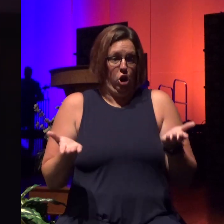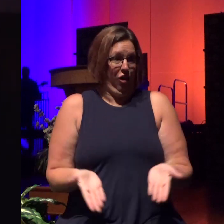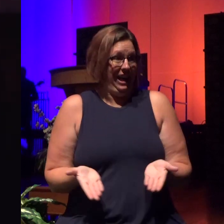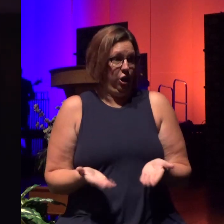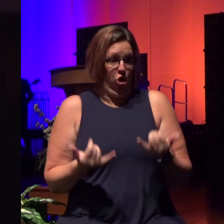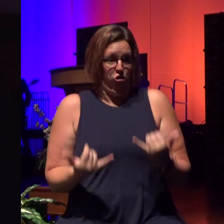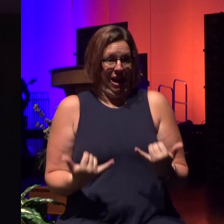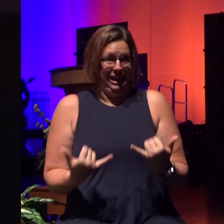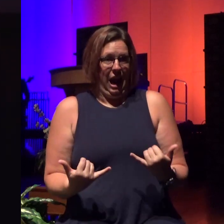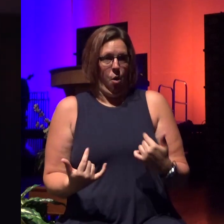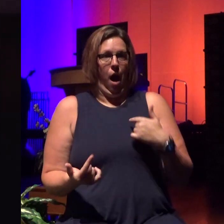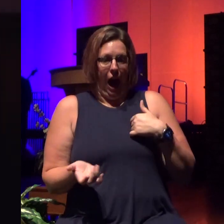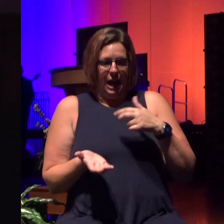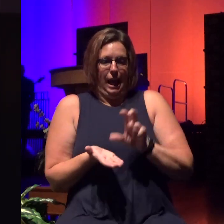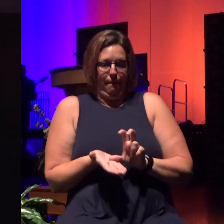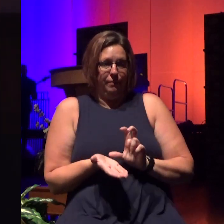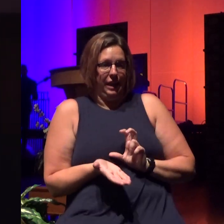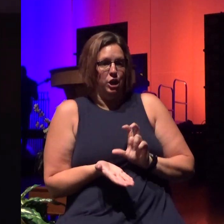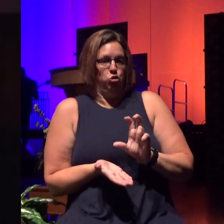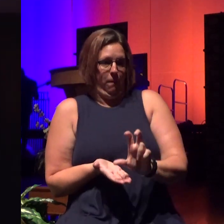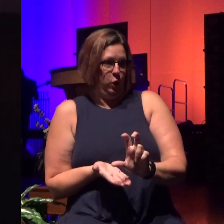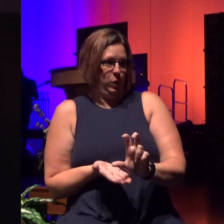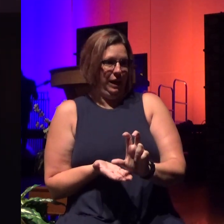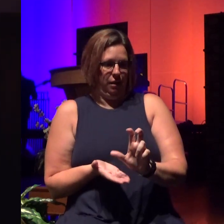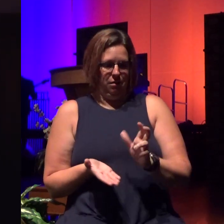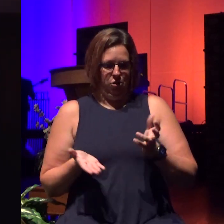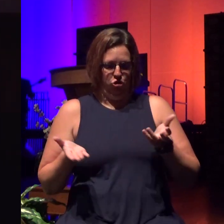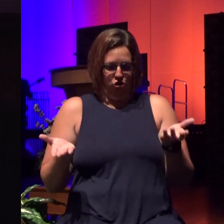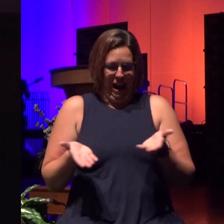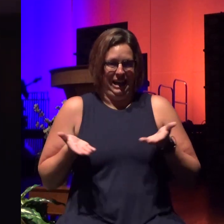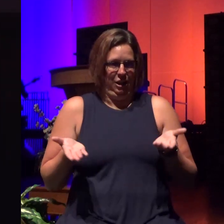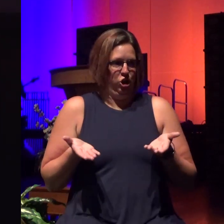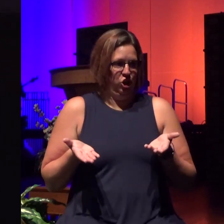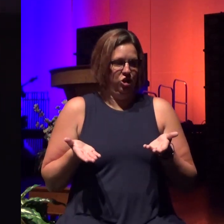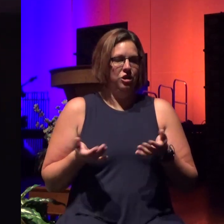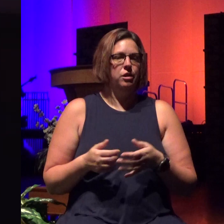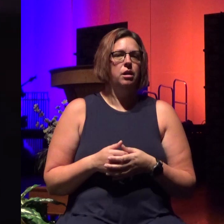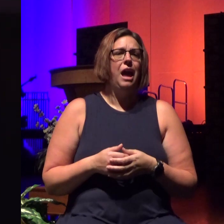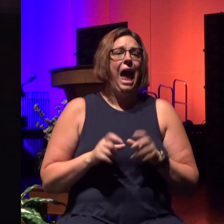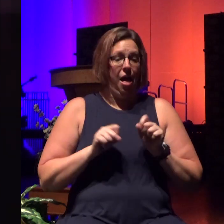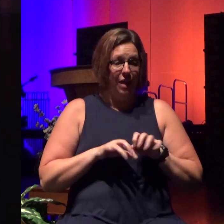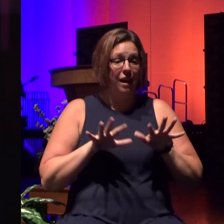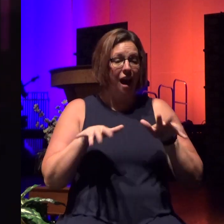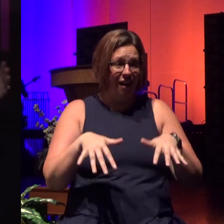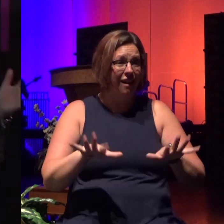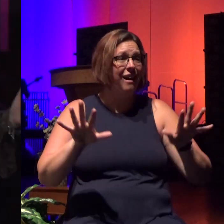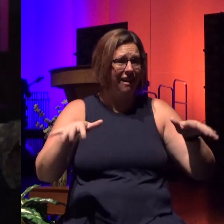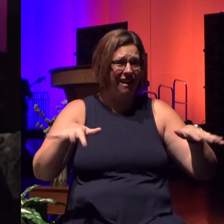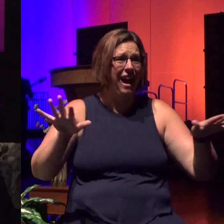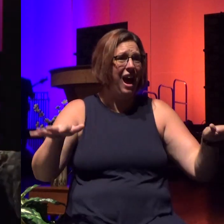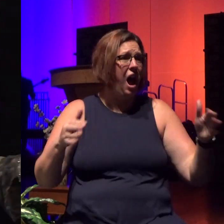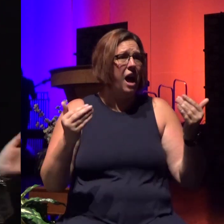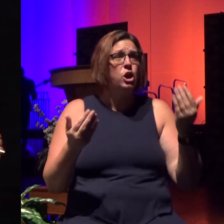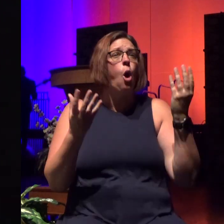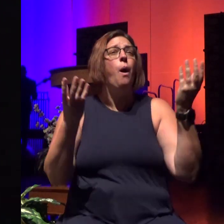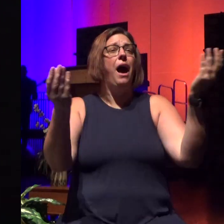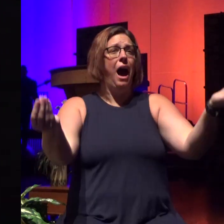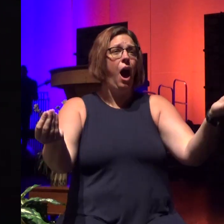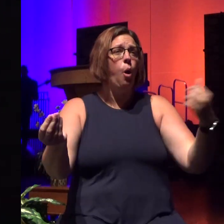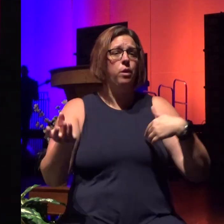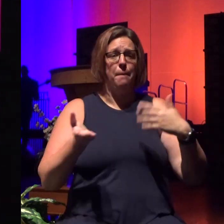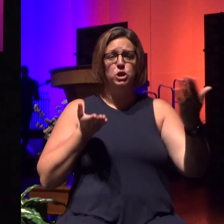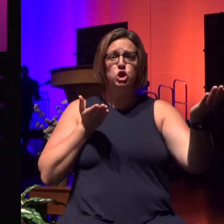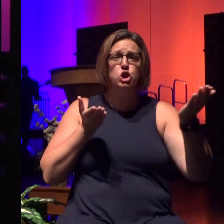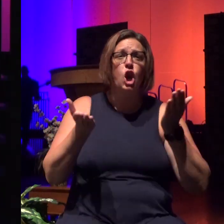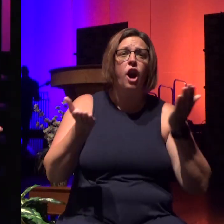I'm contributing. And all else that I do, all the the ways that I go out and serve, and